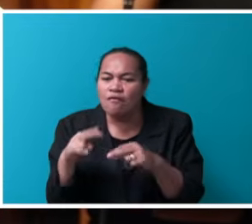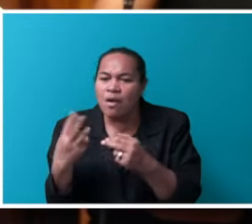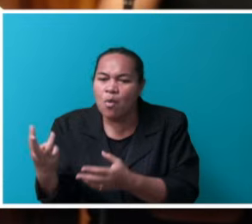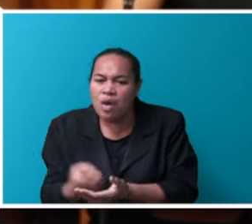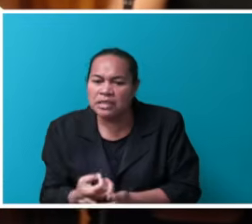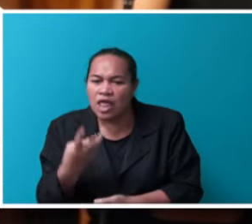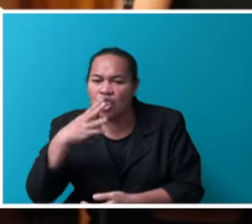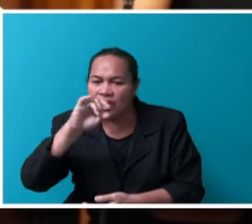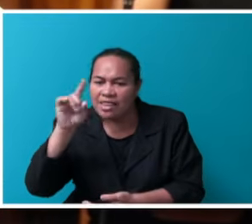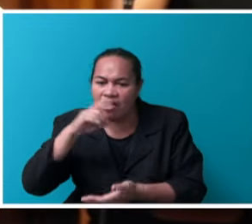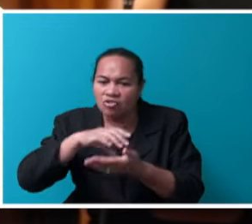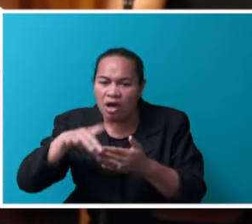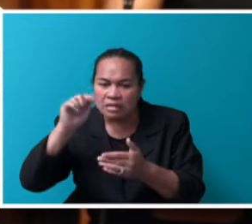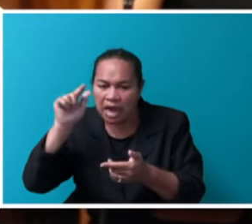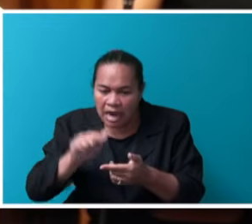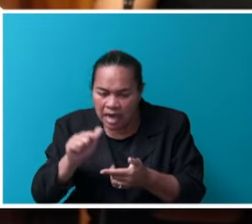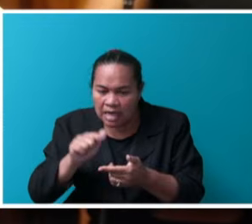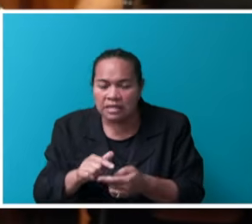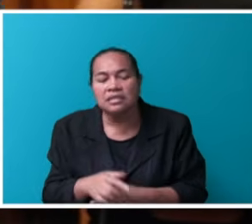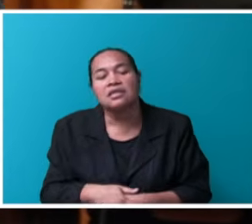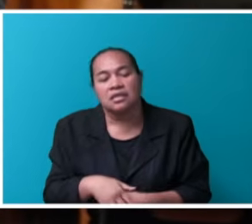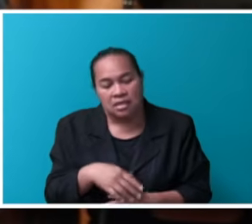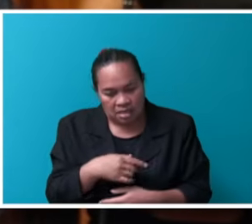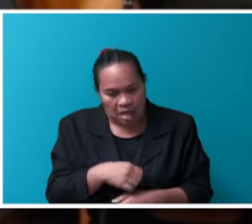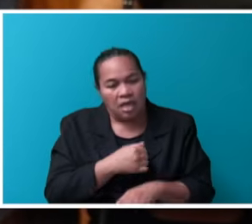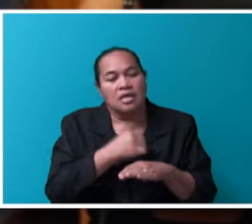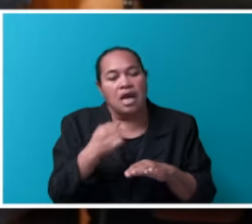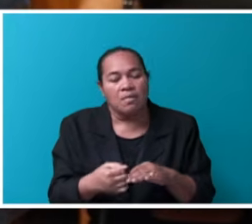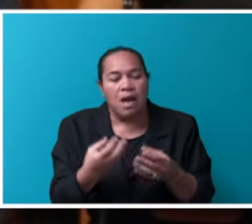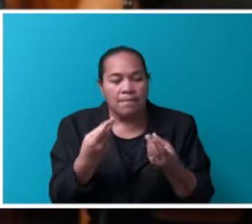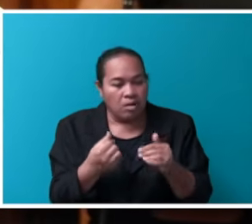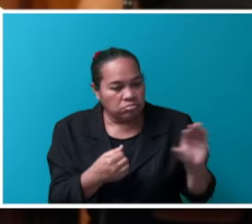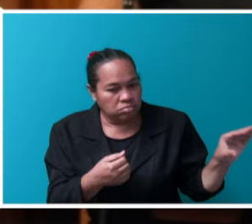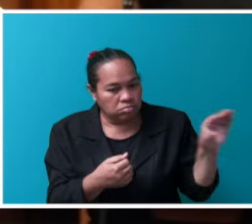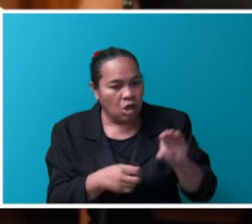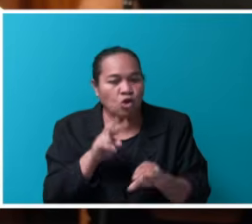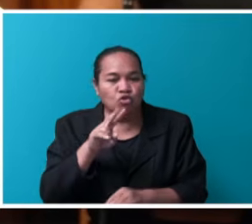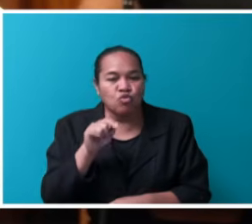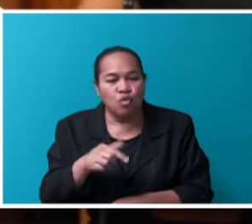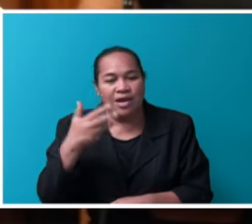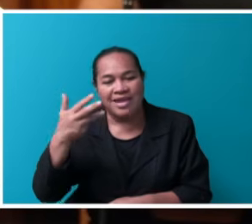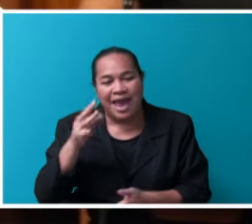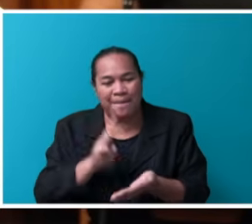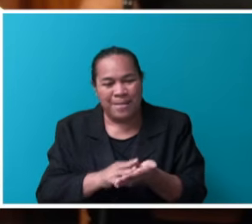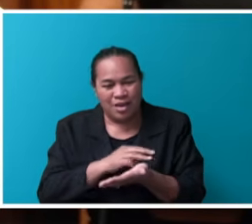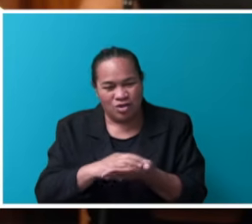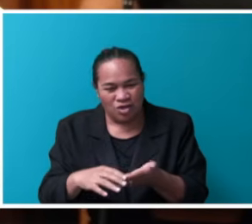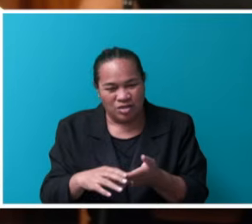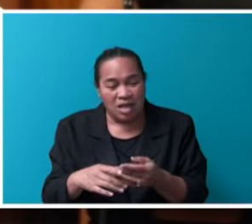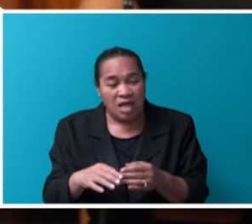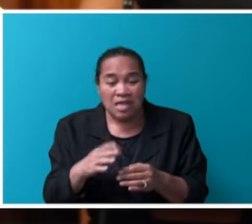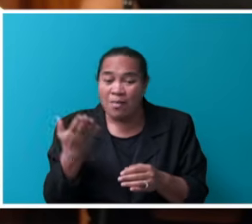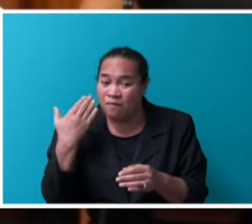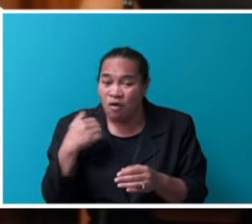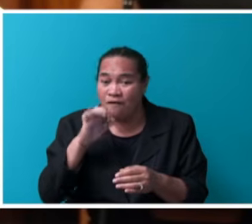to those earning between 30 to 50,000. Government has allocated $2.9 million towards this on top of the $5 million that has already